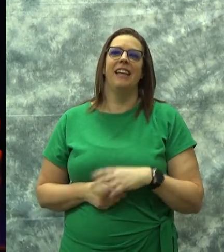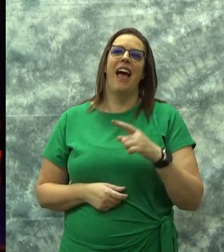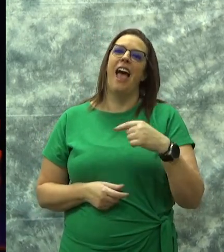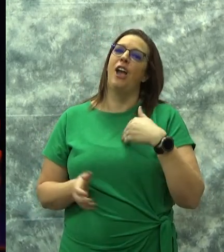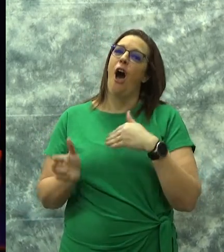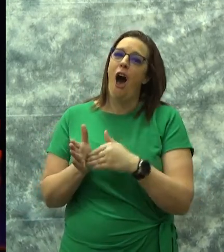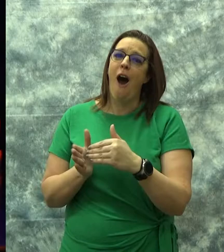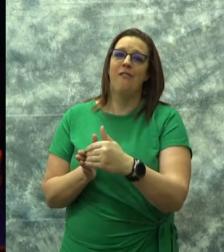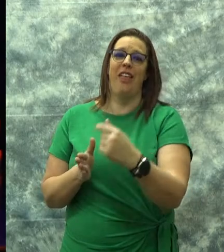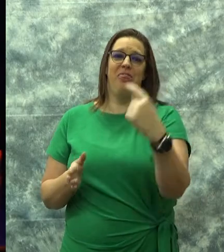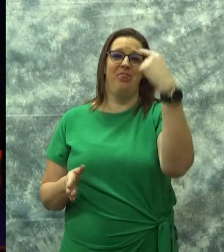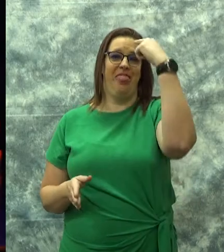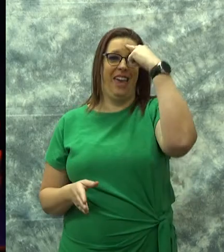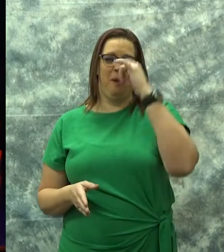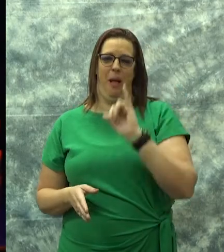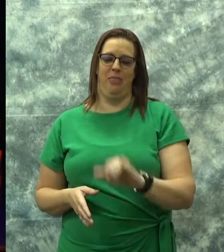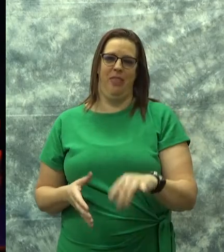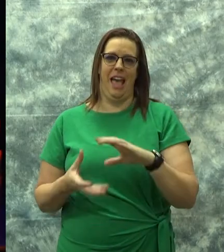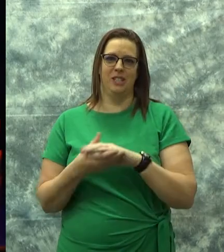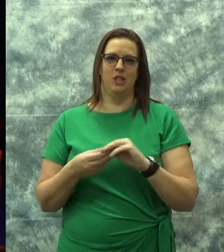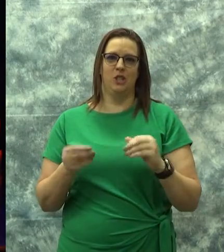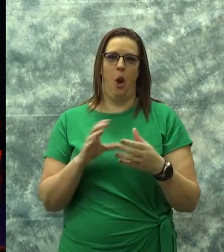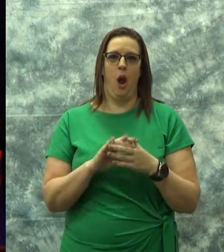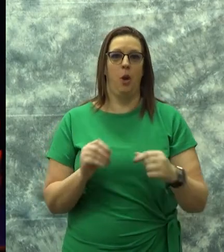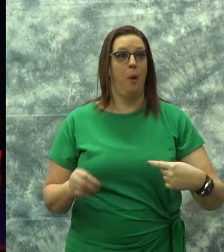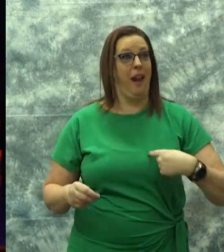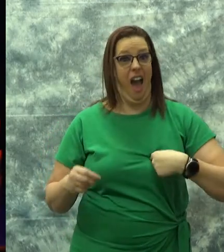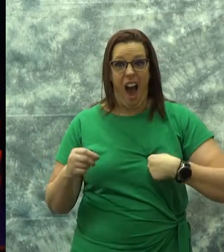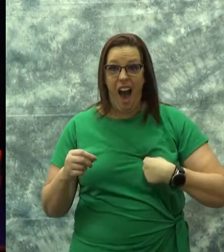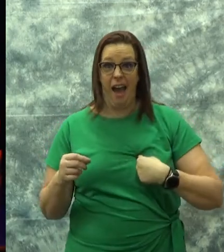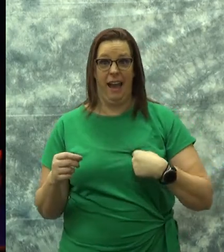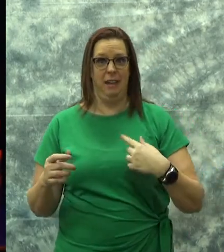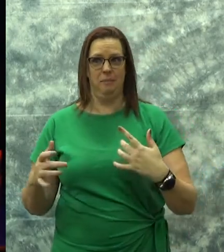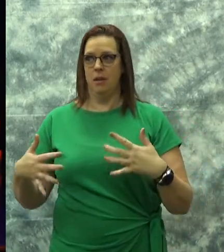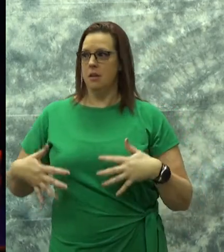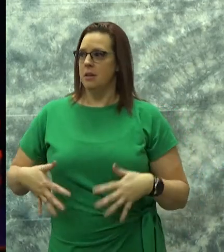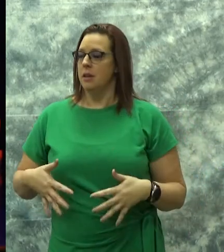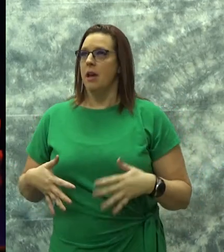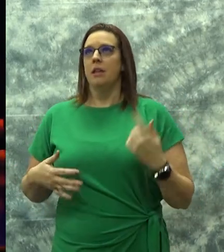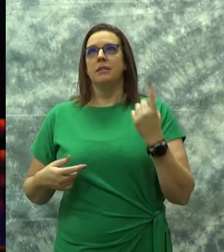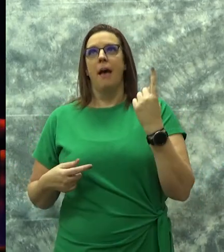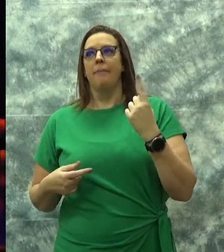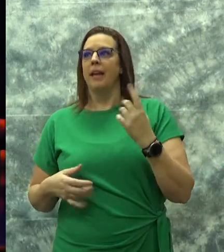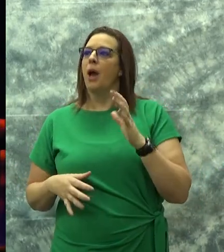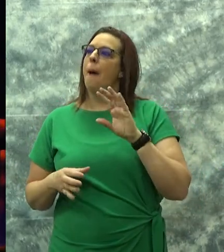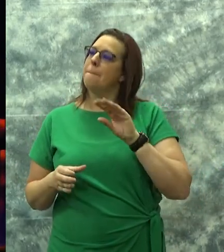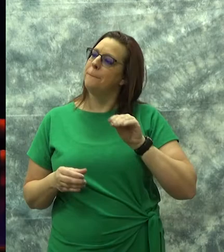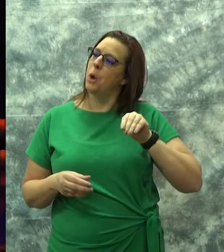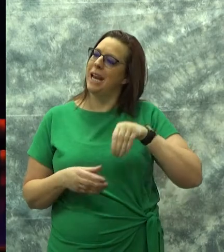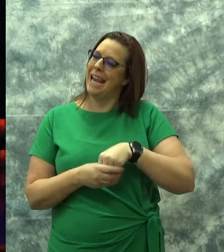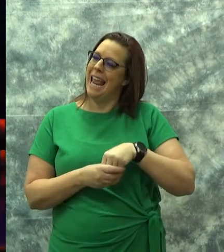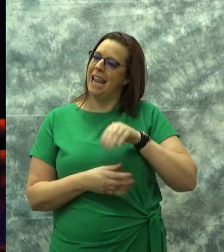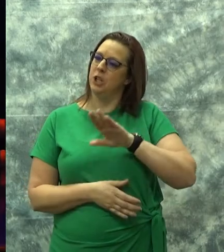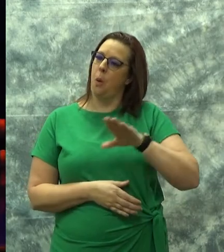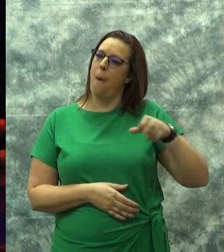And I often think about that story when I'm filled with anxiety about something. Michelle, you're going to put it in your purse. You're going to